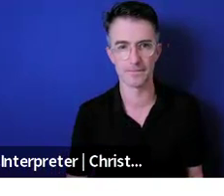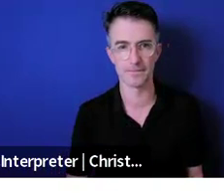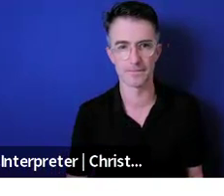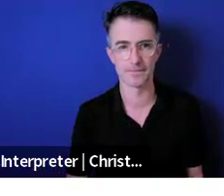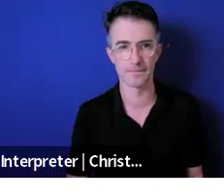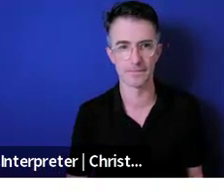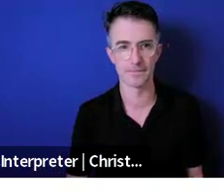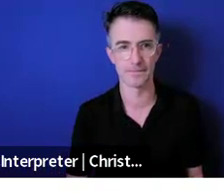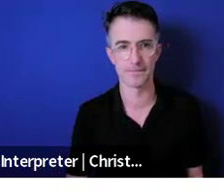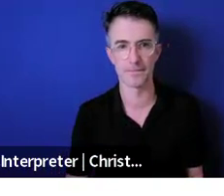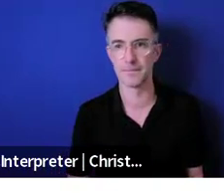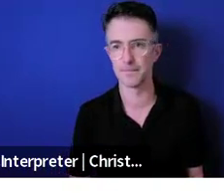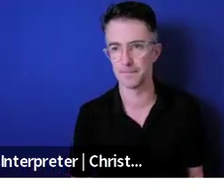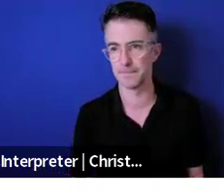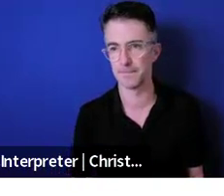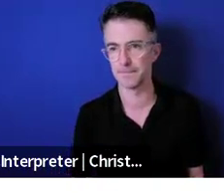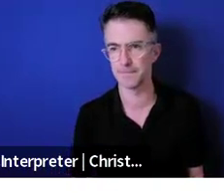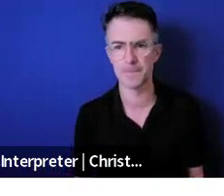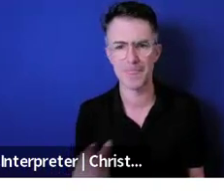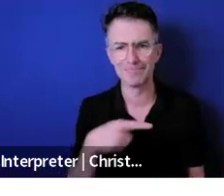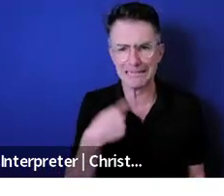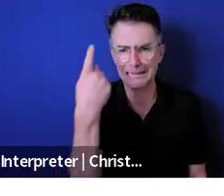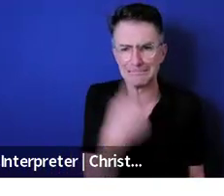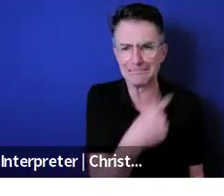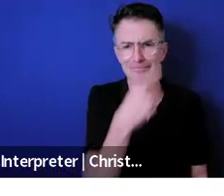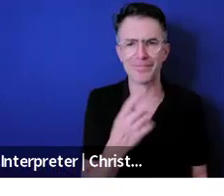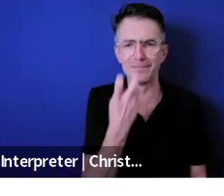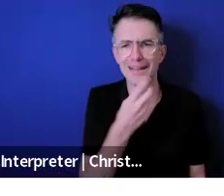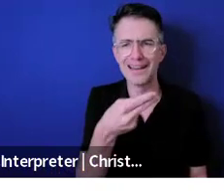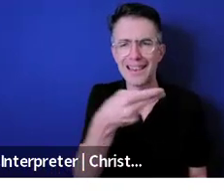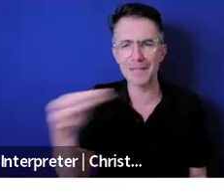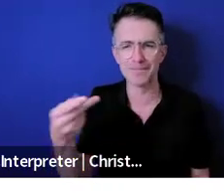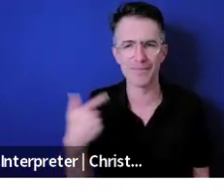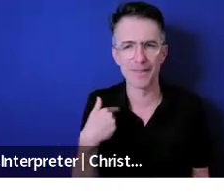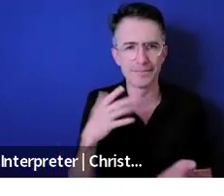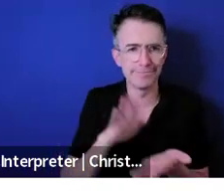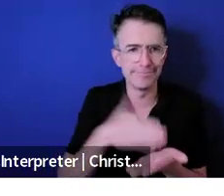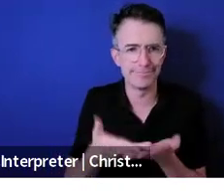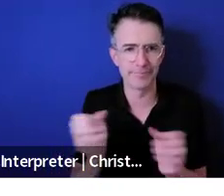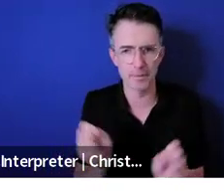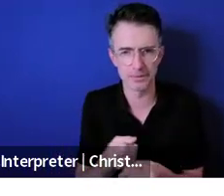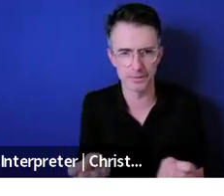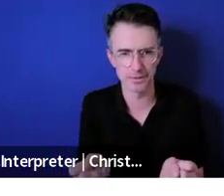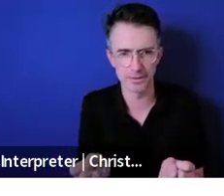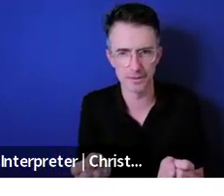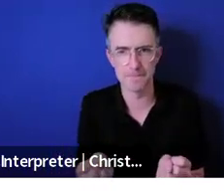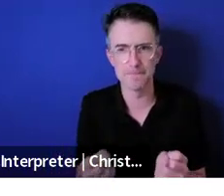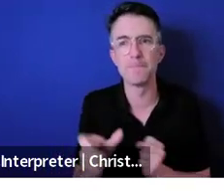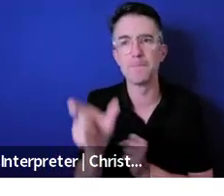excuse me about the pronunciation, Q from UNICEF Cambodia.